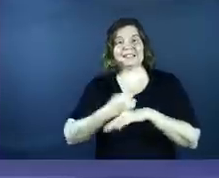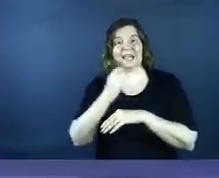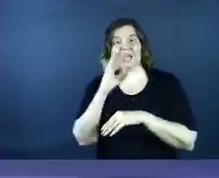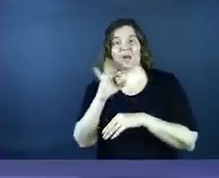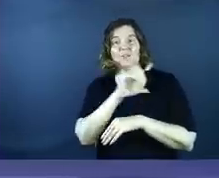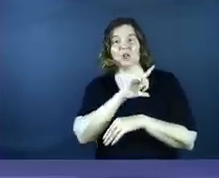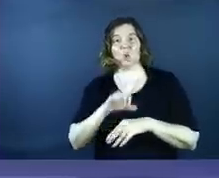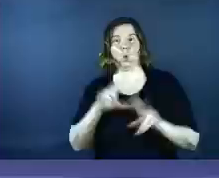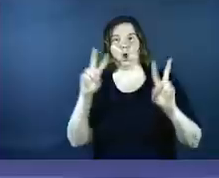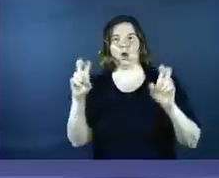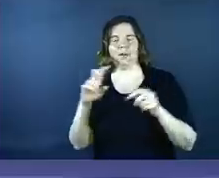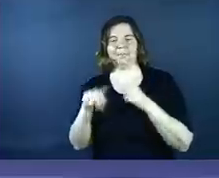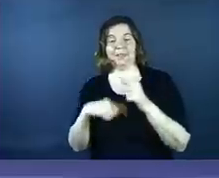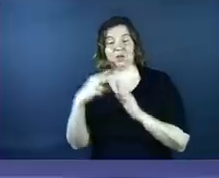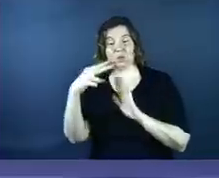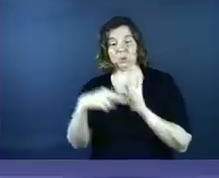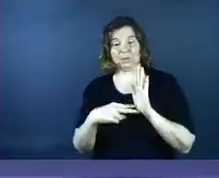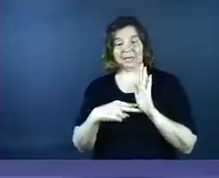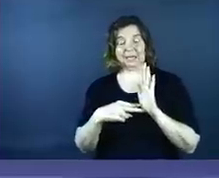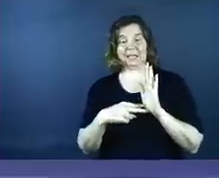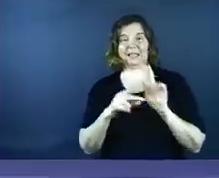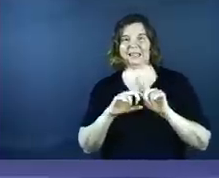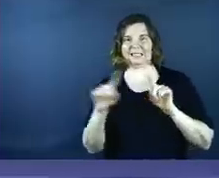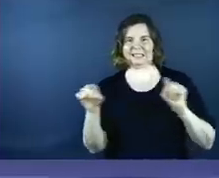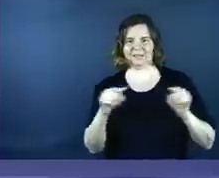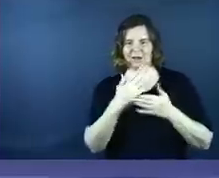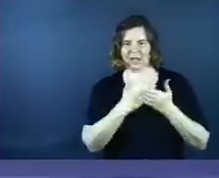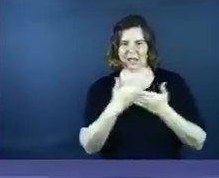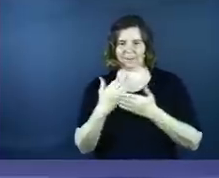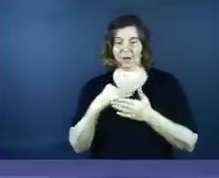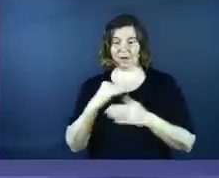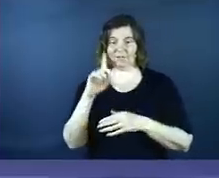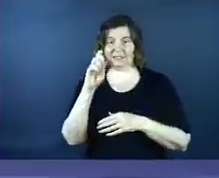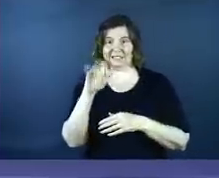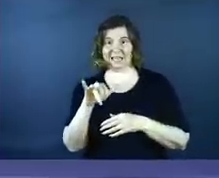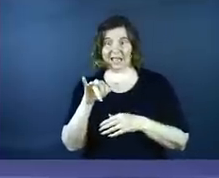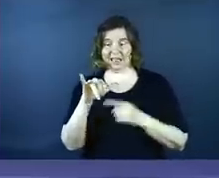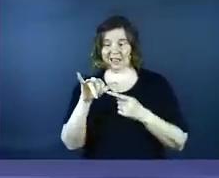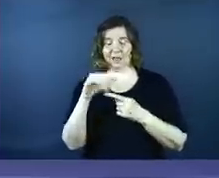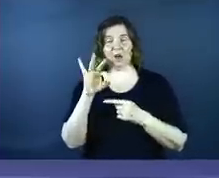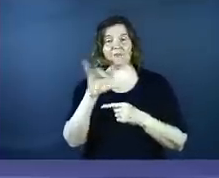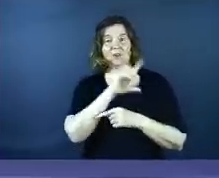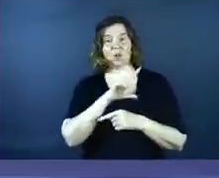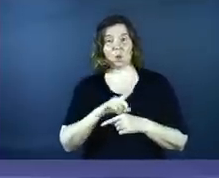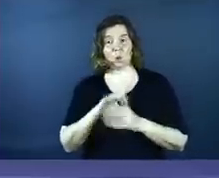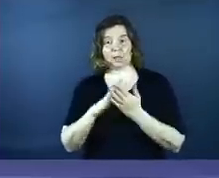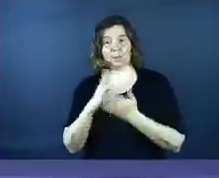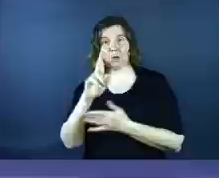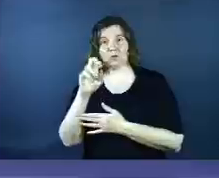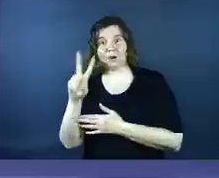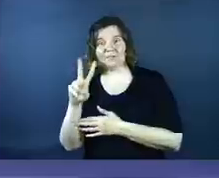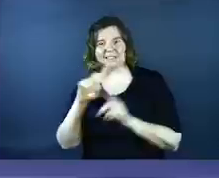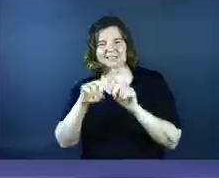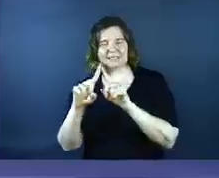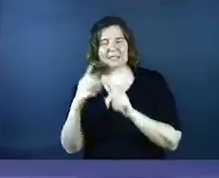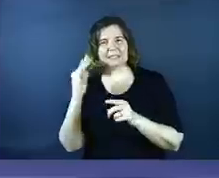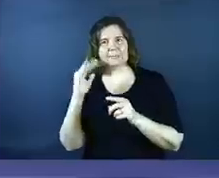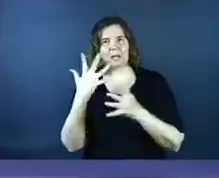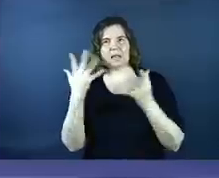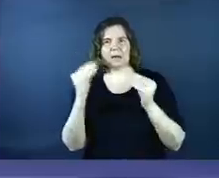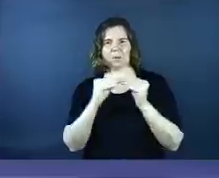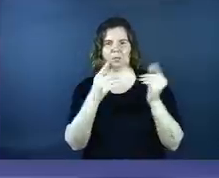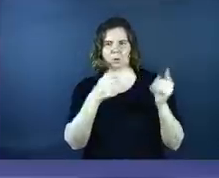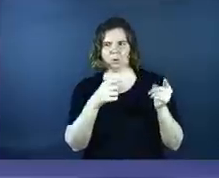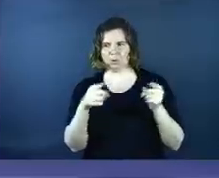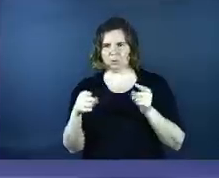the Lord. But then you read the different aspects of the day of the Lord in the book of Revelation and other places. It seems like there's a whole lot